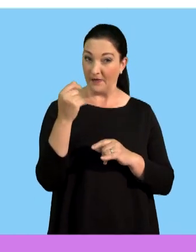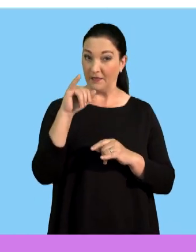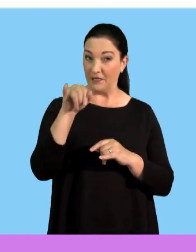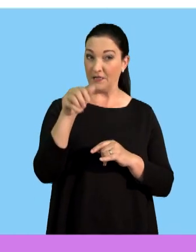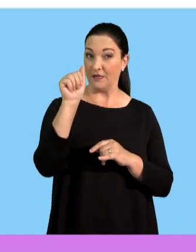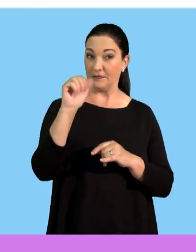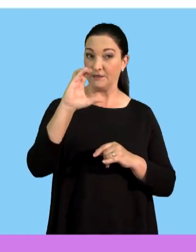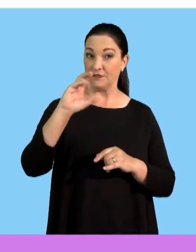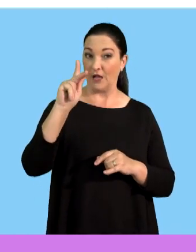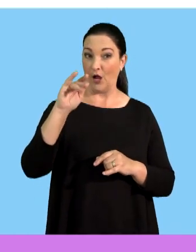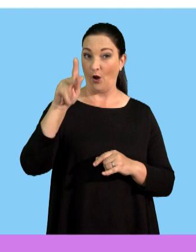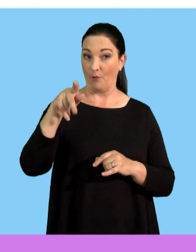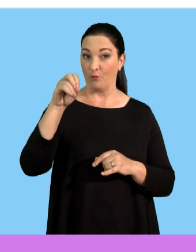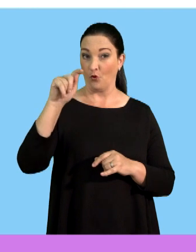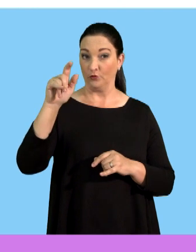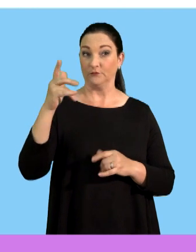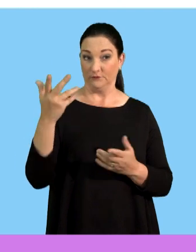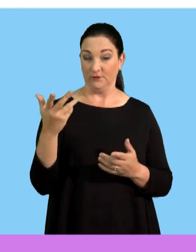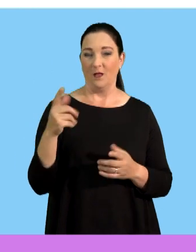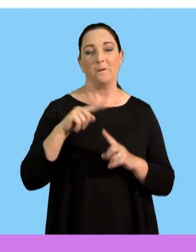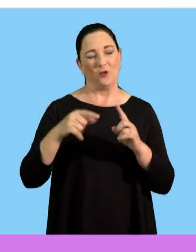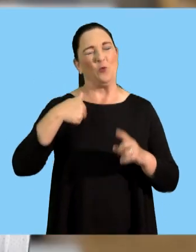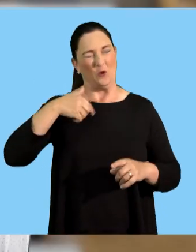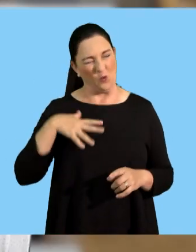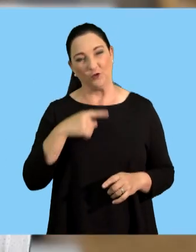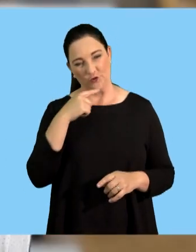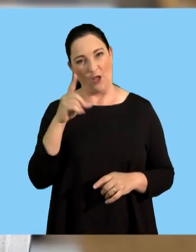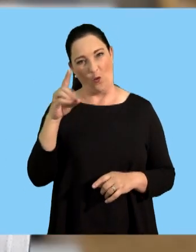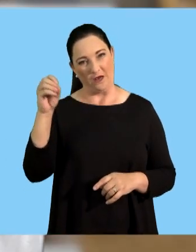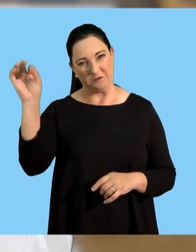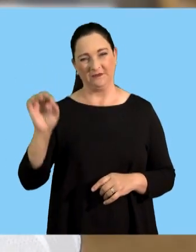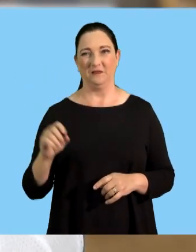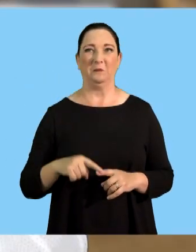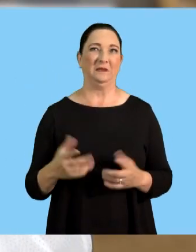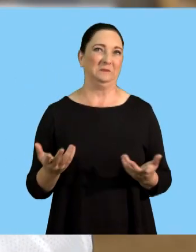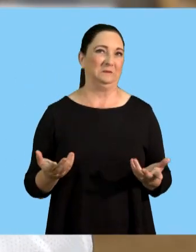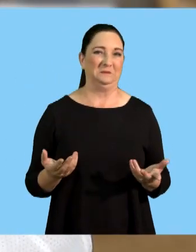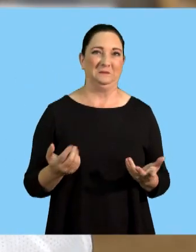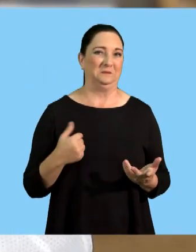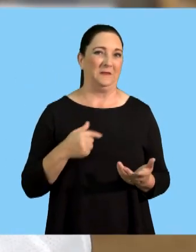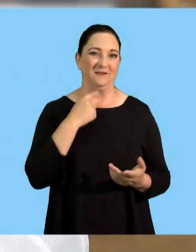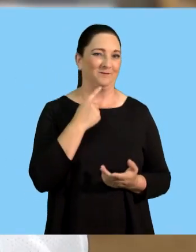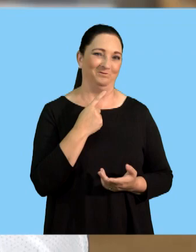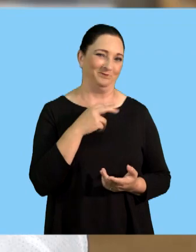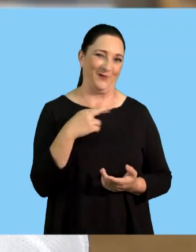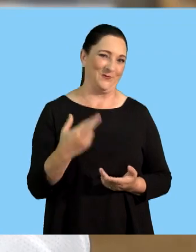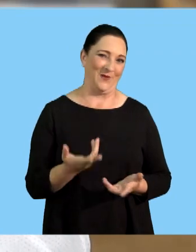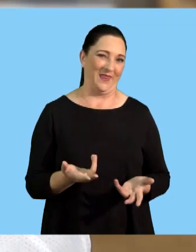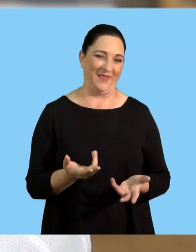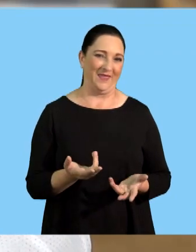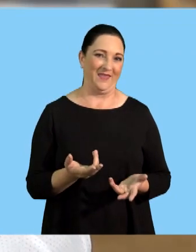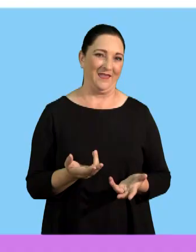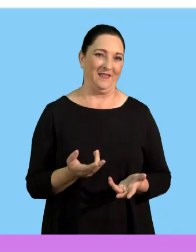lottery. Sure, I'm sure all of us want to say that's 100% right, okay? But I would say that is less likely,